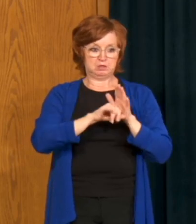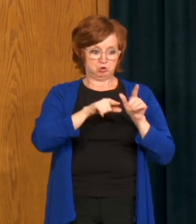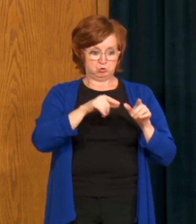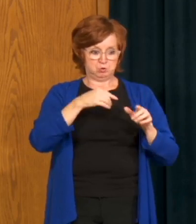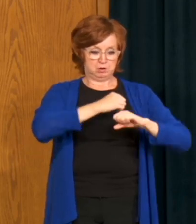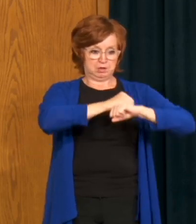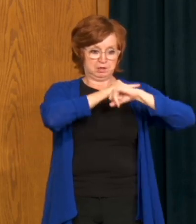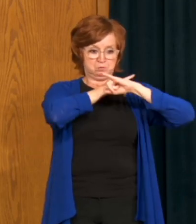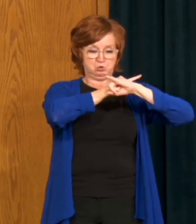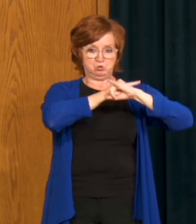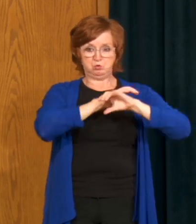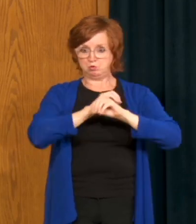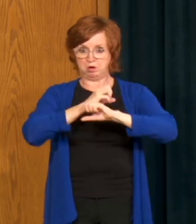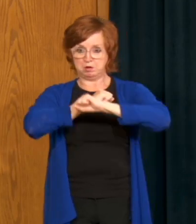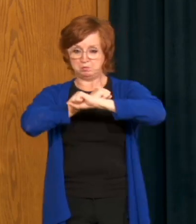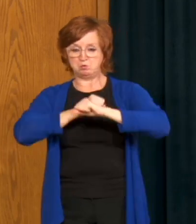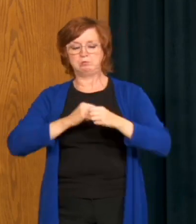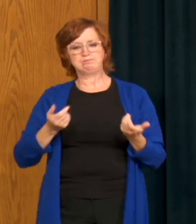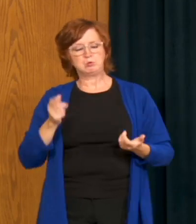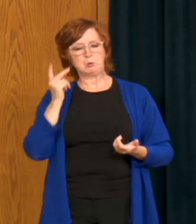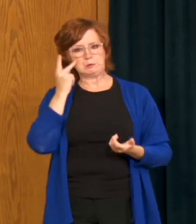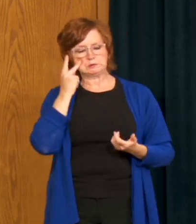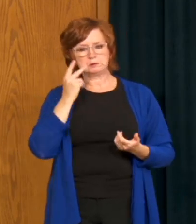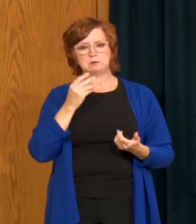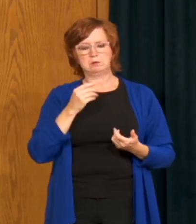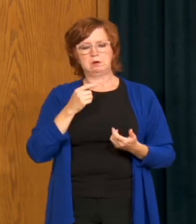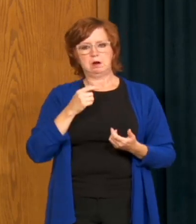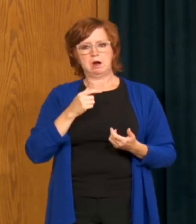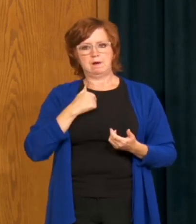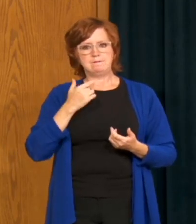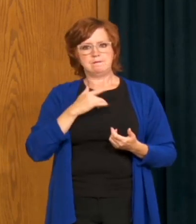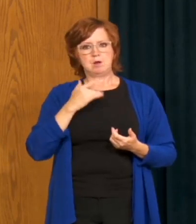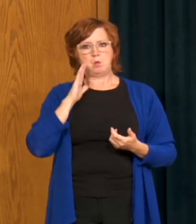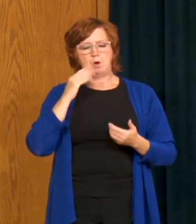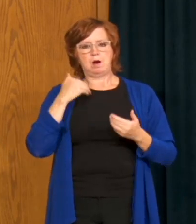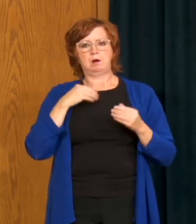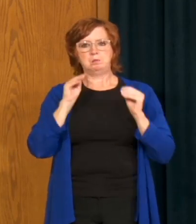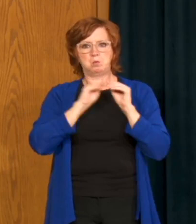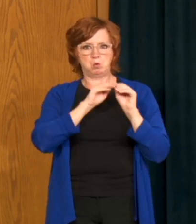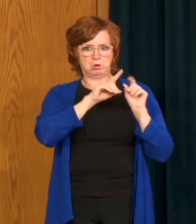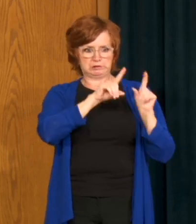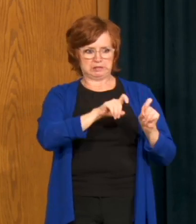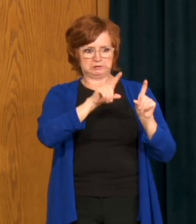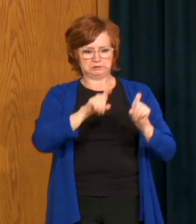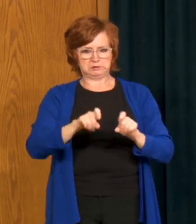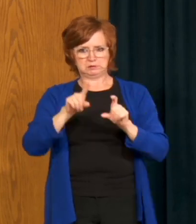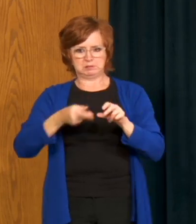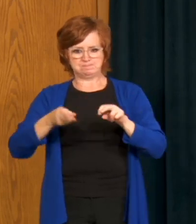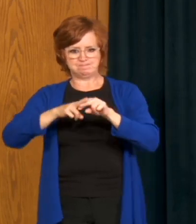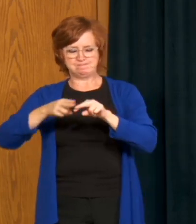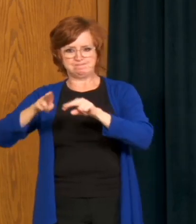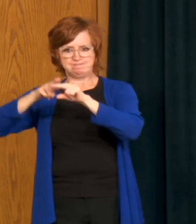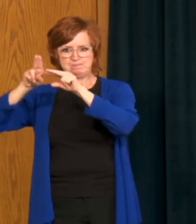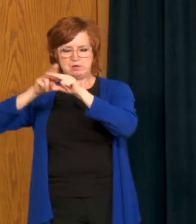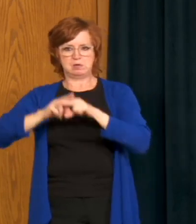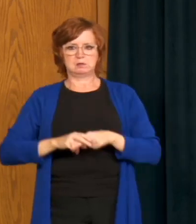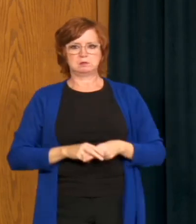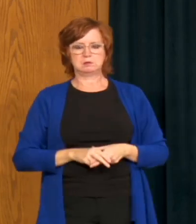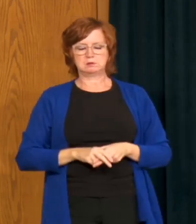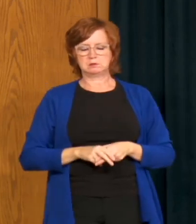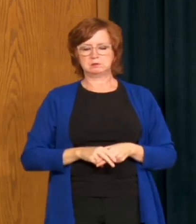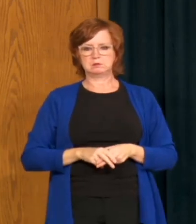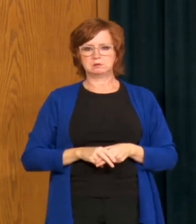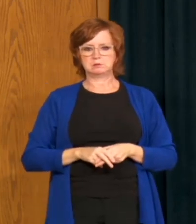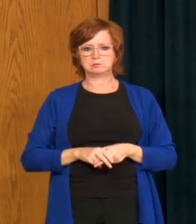be coming. So there's likely more testing capacity that will be available as we start to expand the types of tests that we are doing